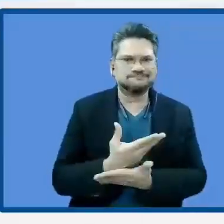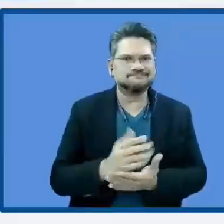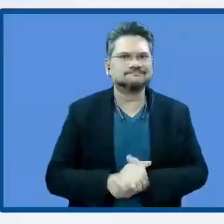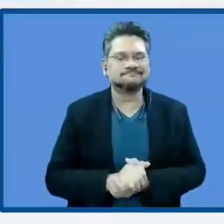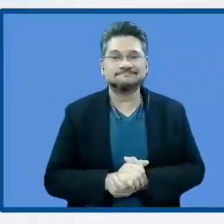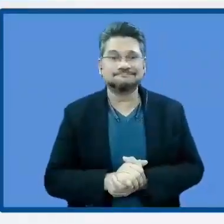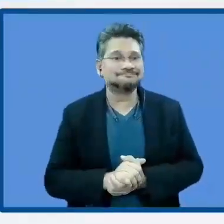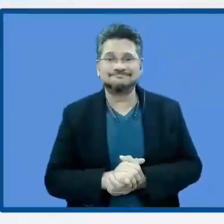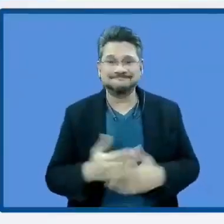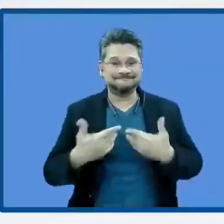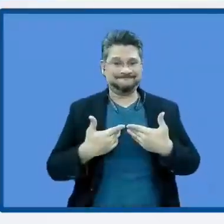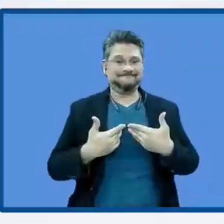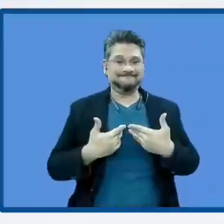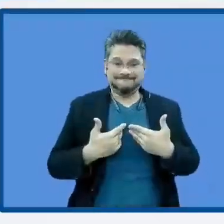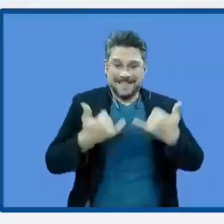comprehensive approach